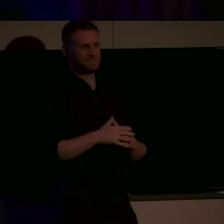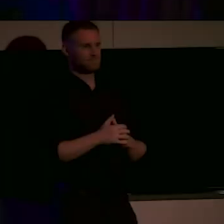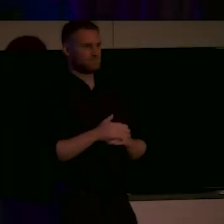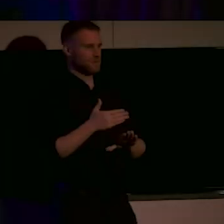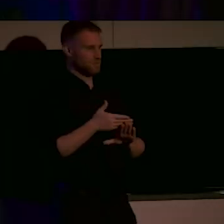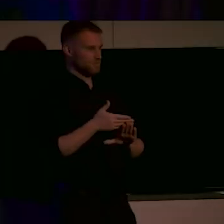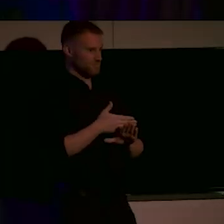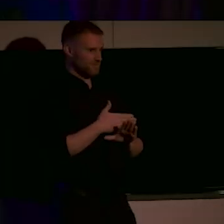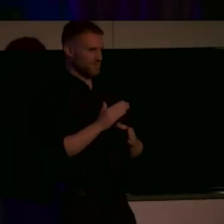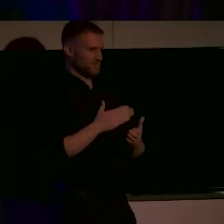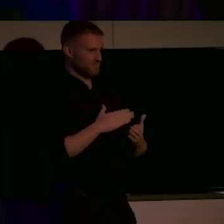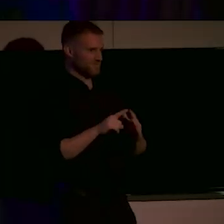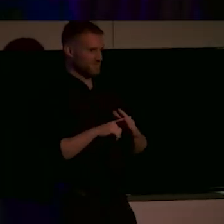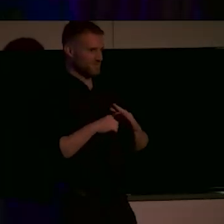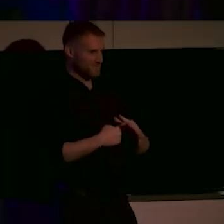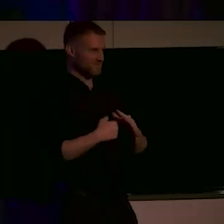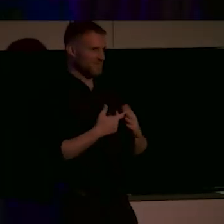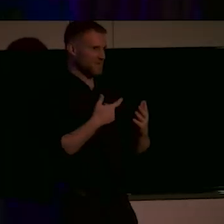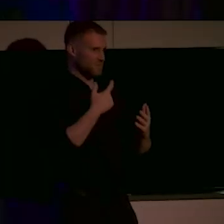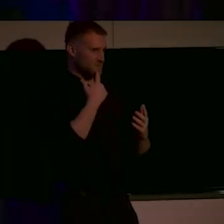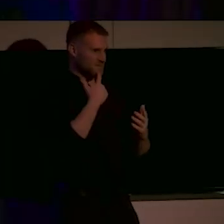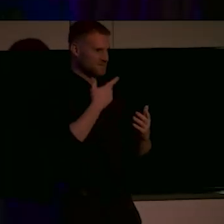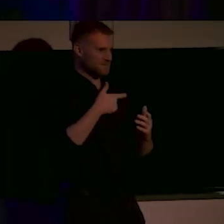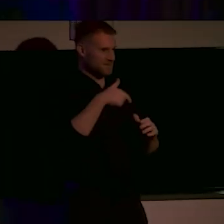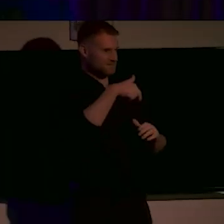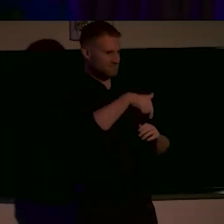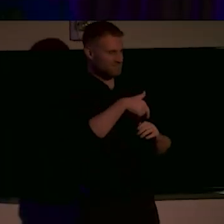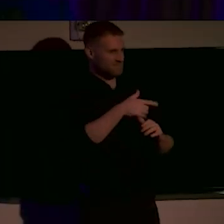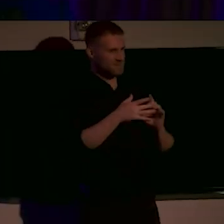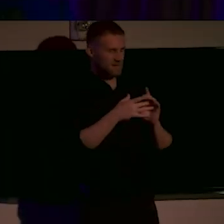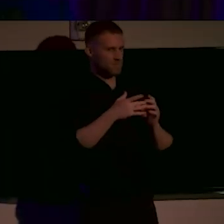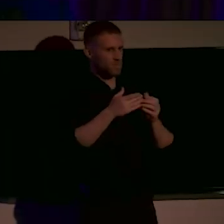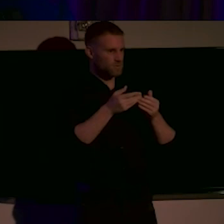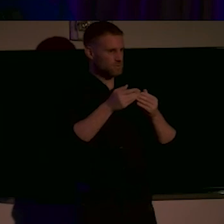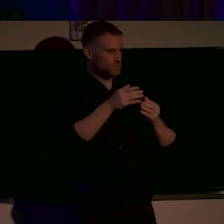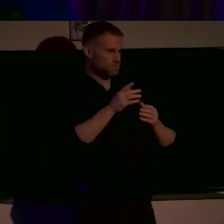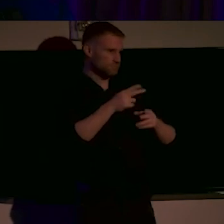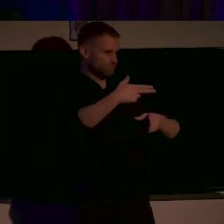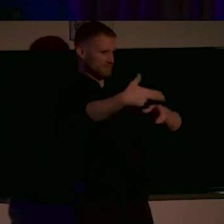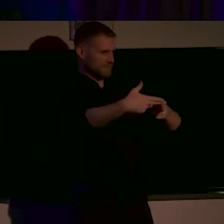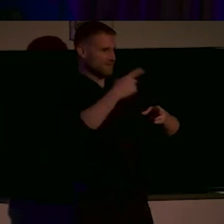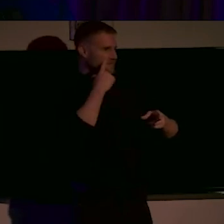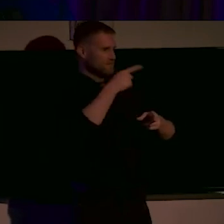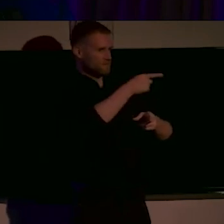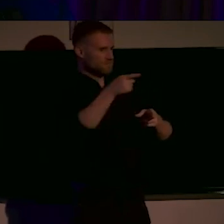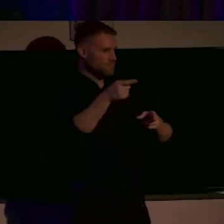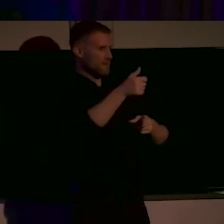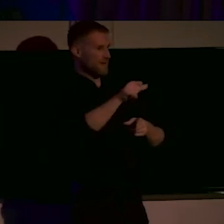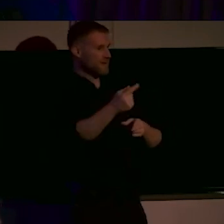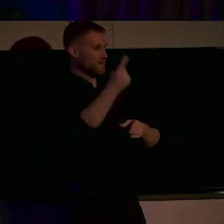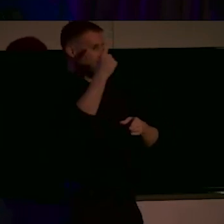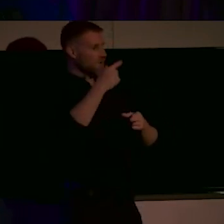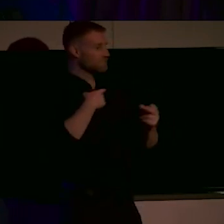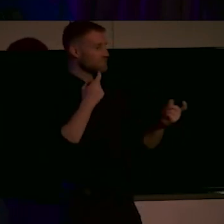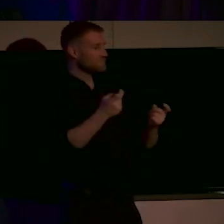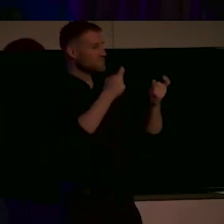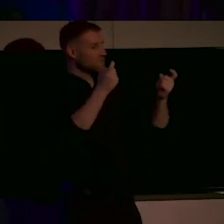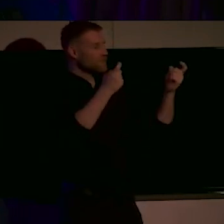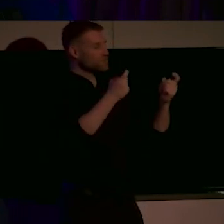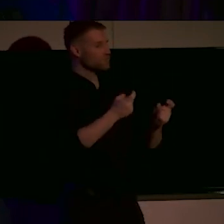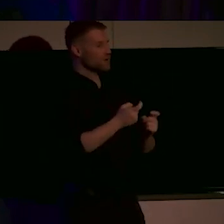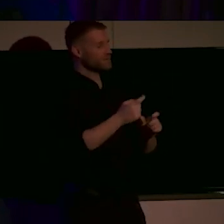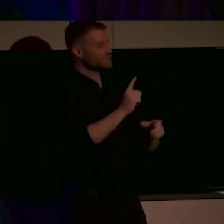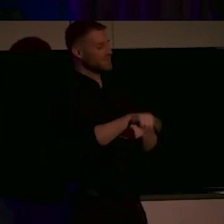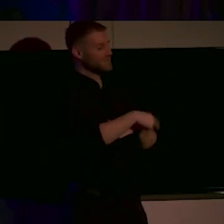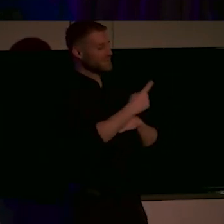before I start my song I just want to say I'm dedicating this little lullabi to anybody who's celebrating Theos this season a little